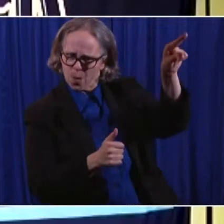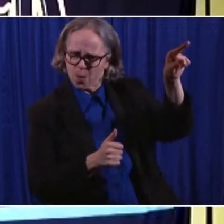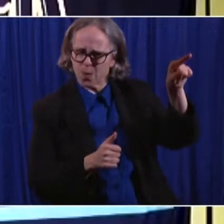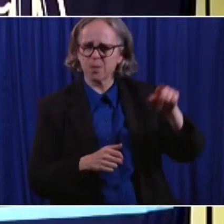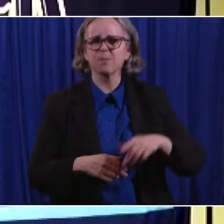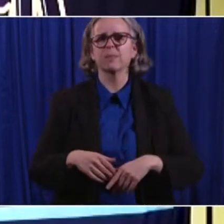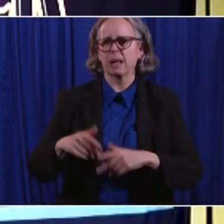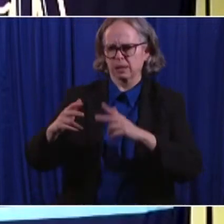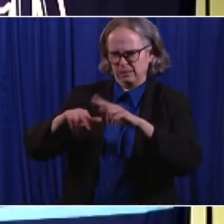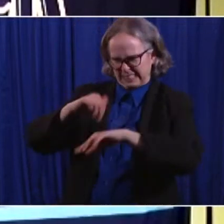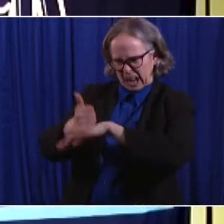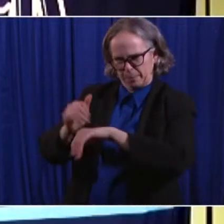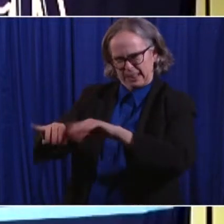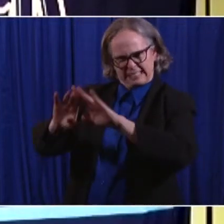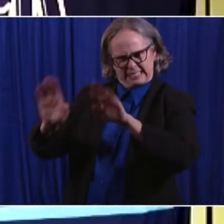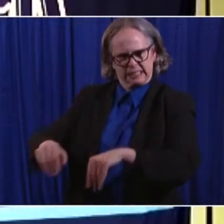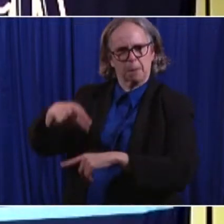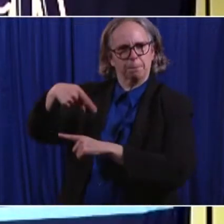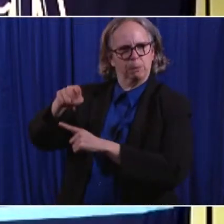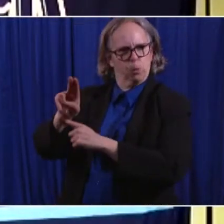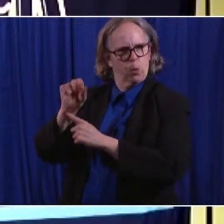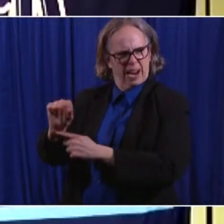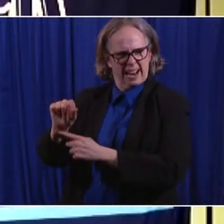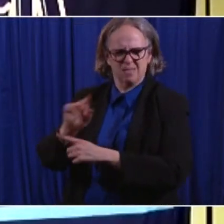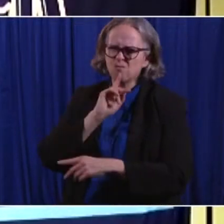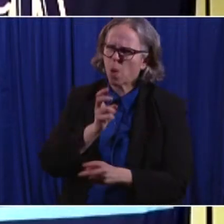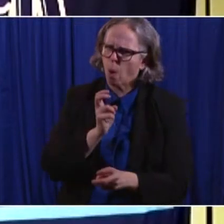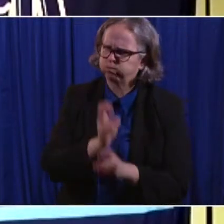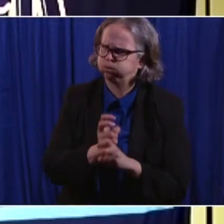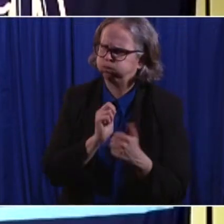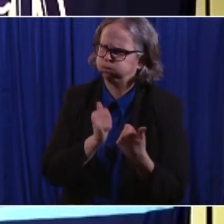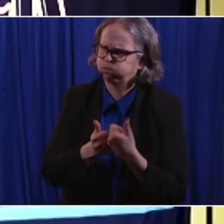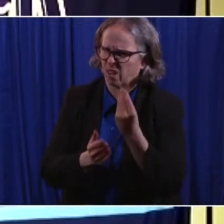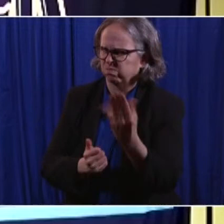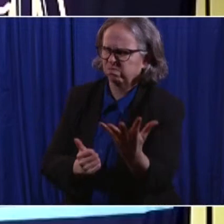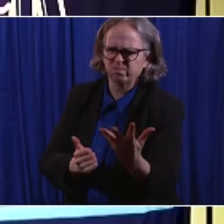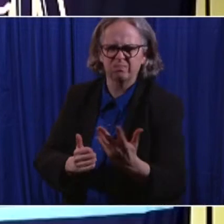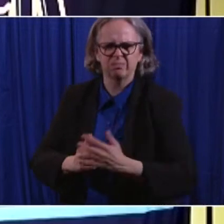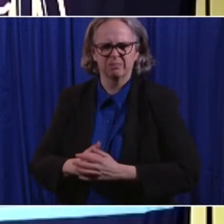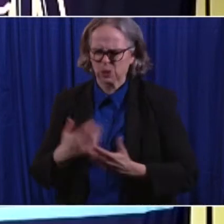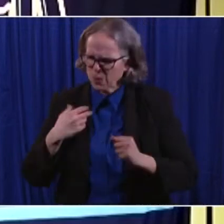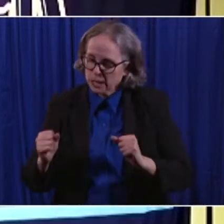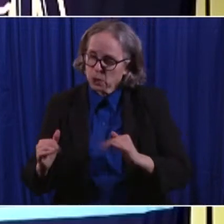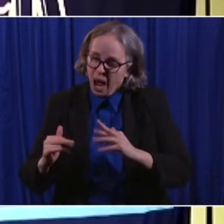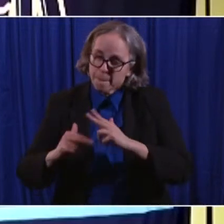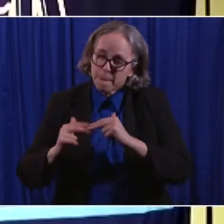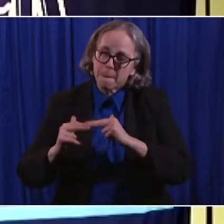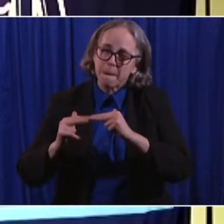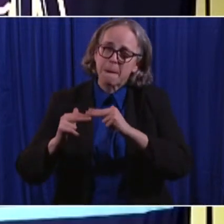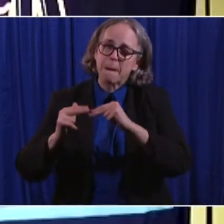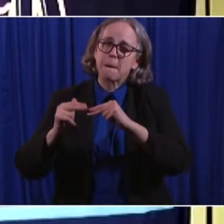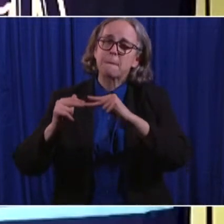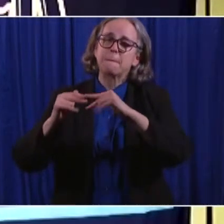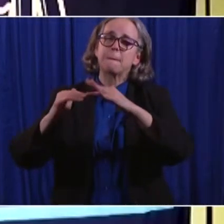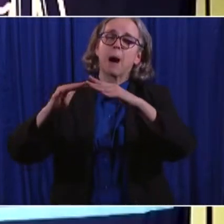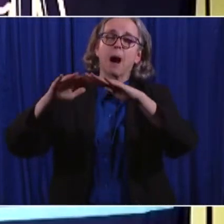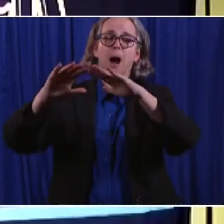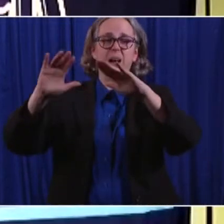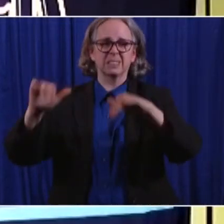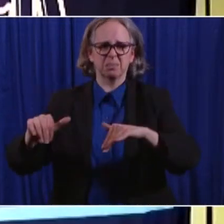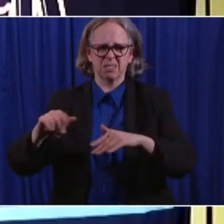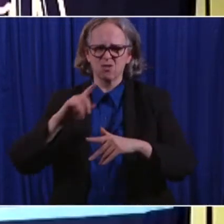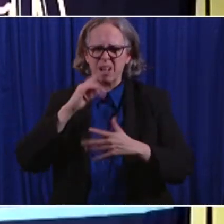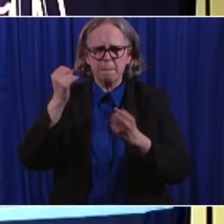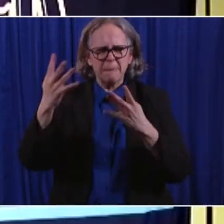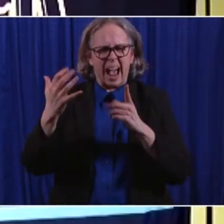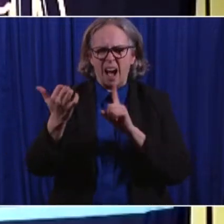of speed of serving the people that they need to speed, and the attempted fraud activities that are coming not only domestically, but from